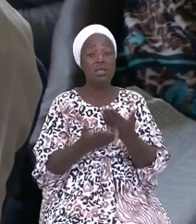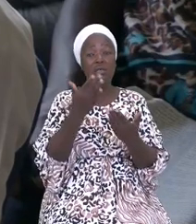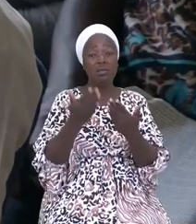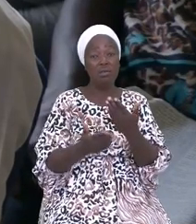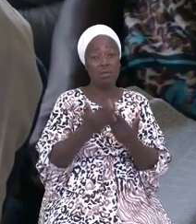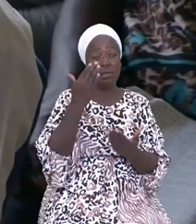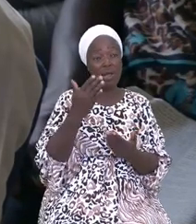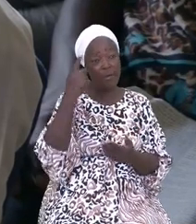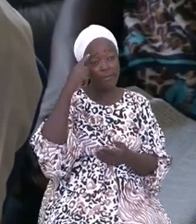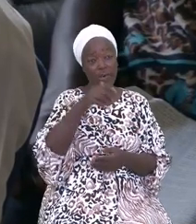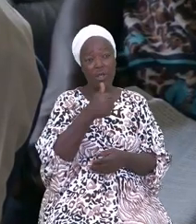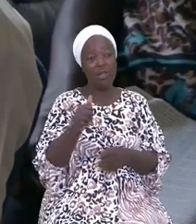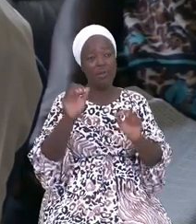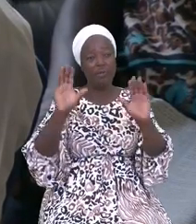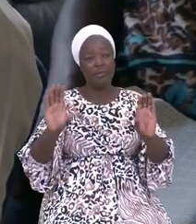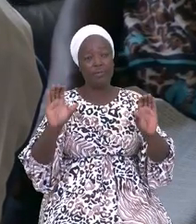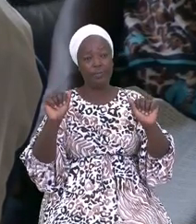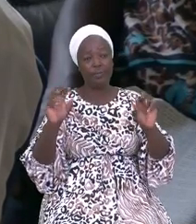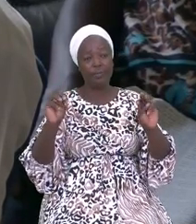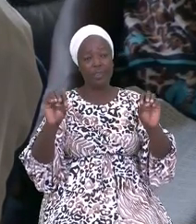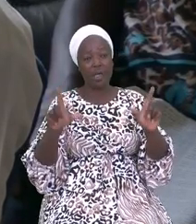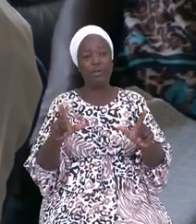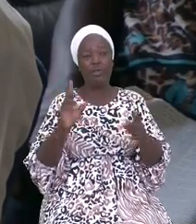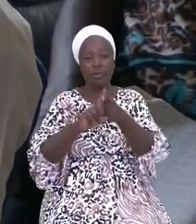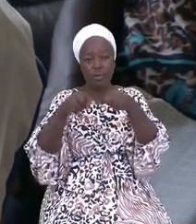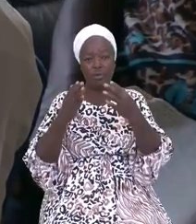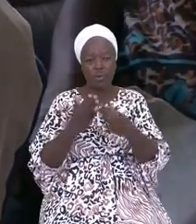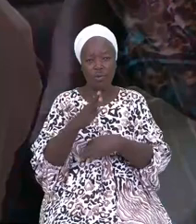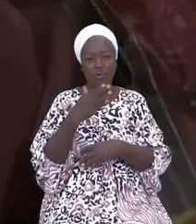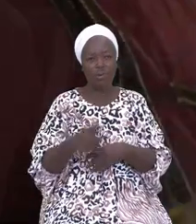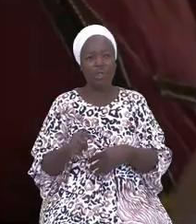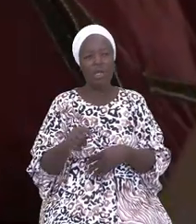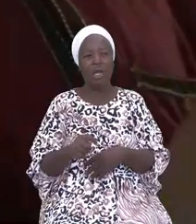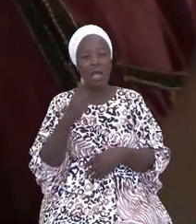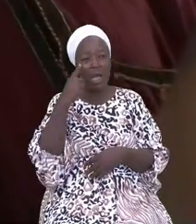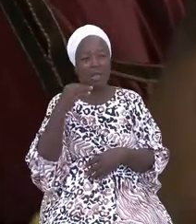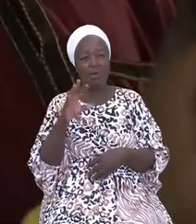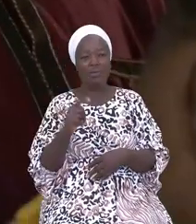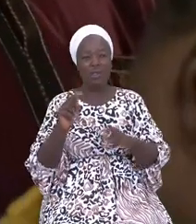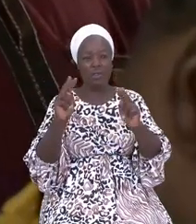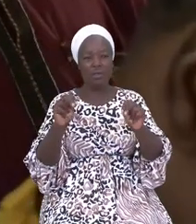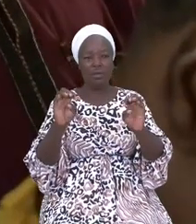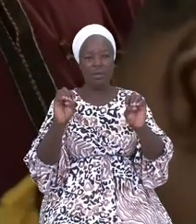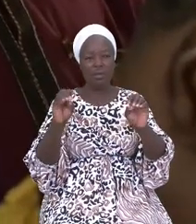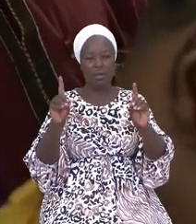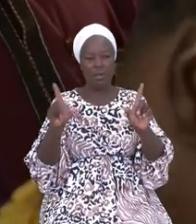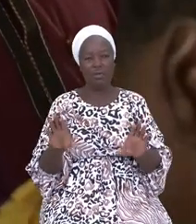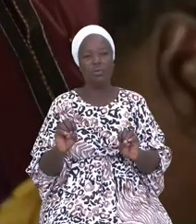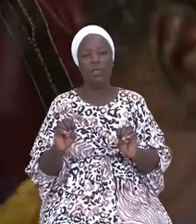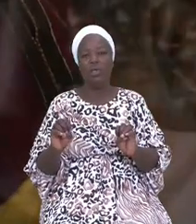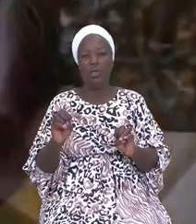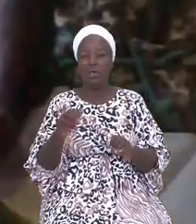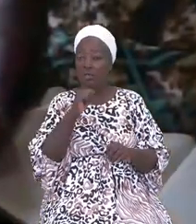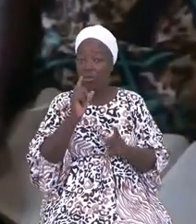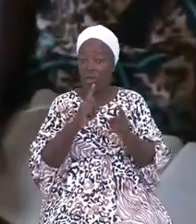for a camel to go through the eye of the needle. It's not talking about your